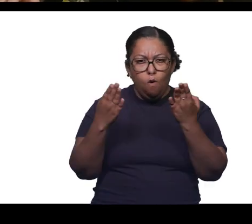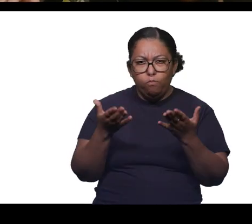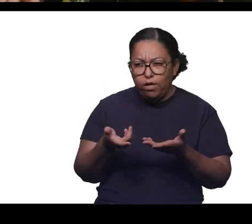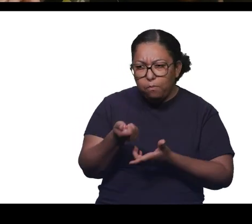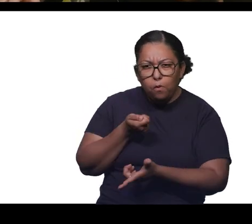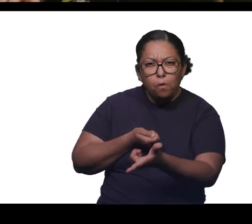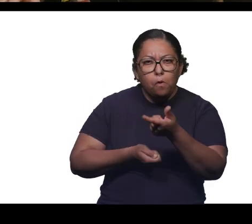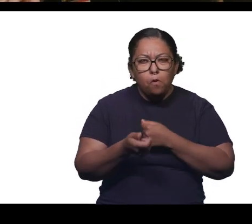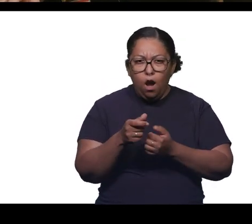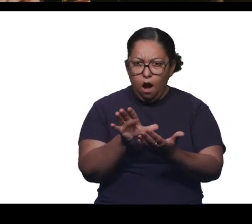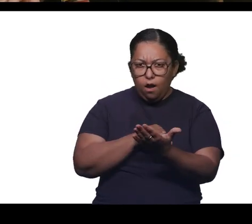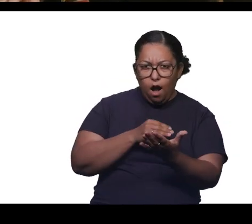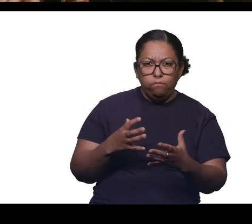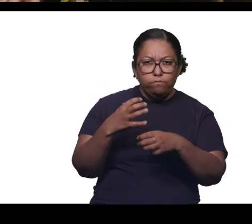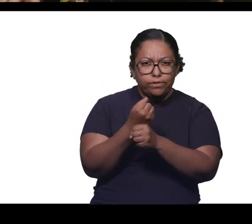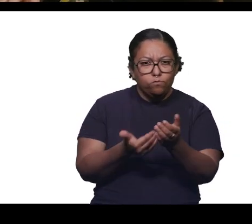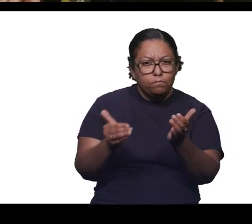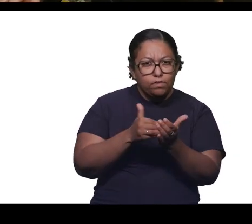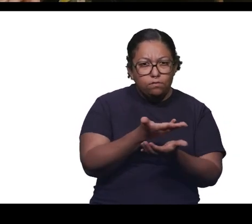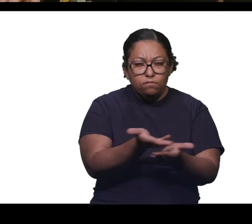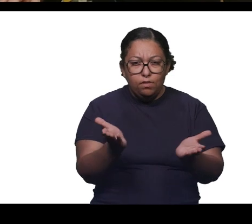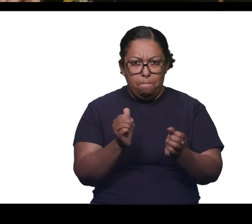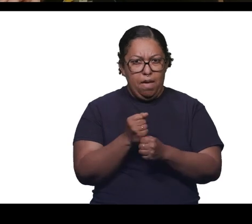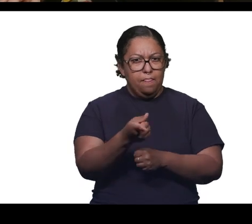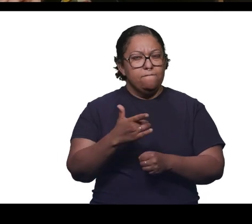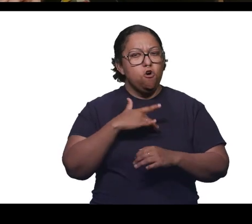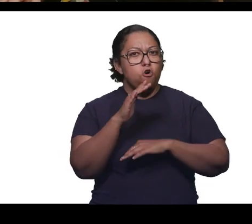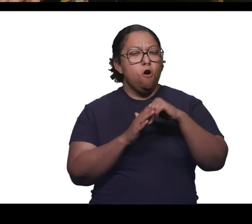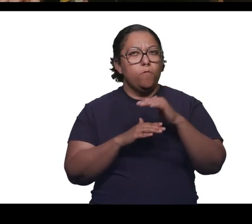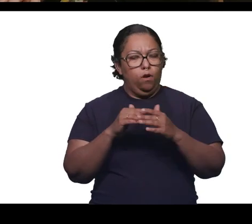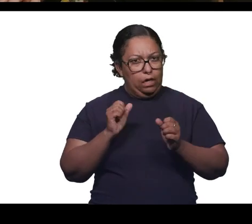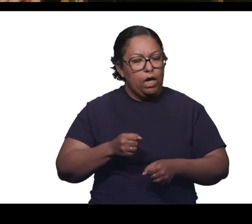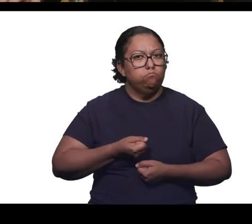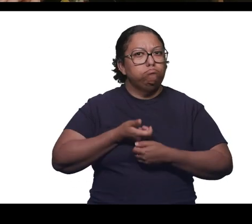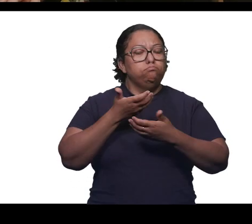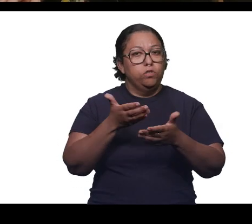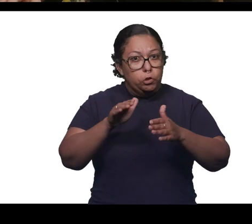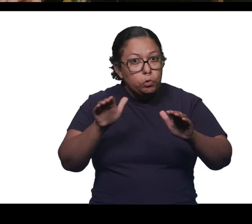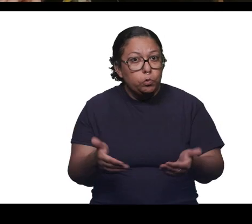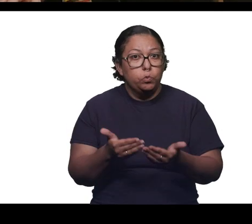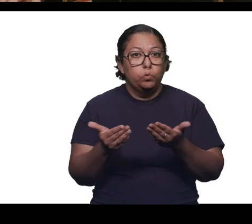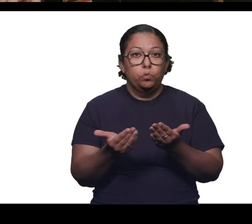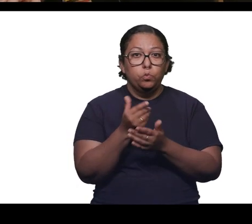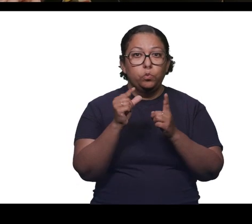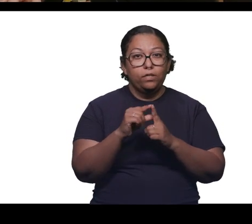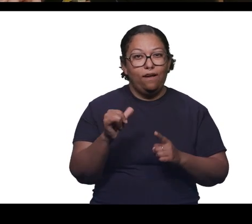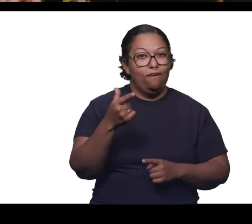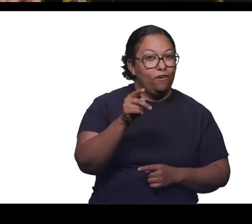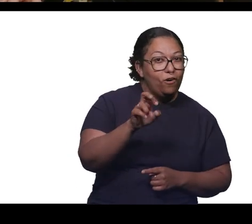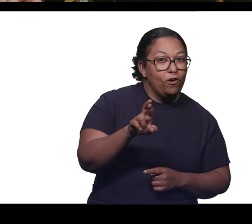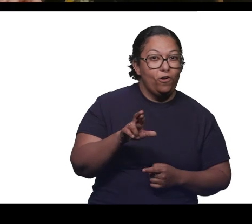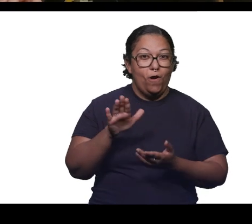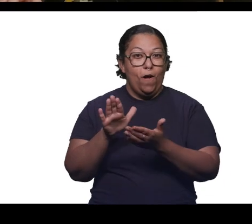feels welcome to speak, introducing new terms like gutter and end paper, and they start to model that too. I've included